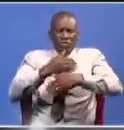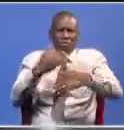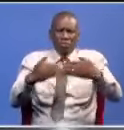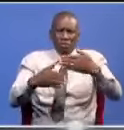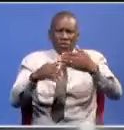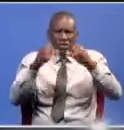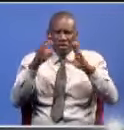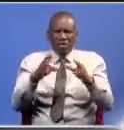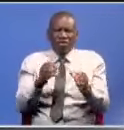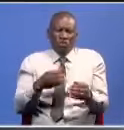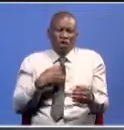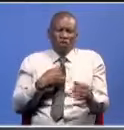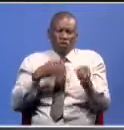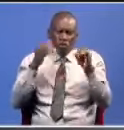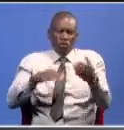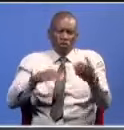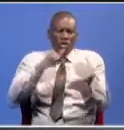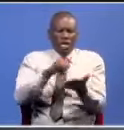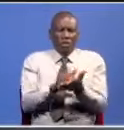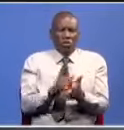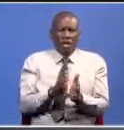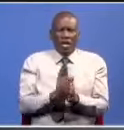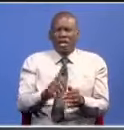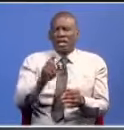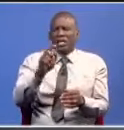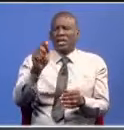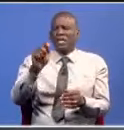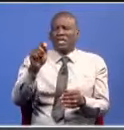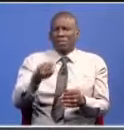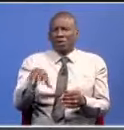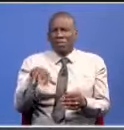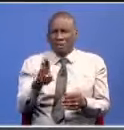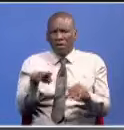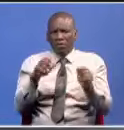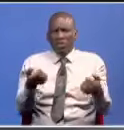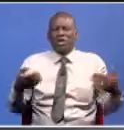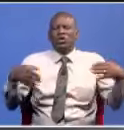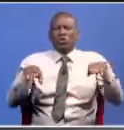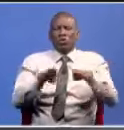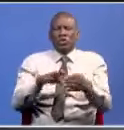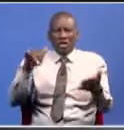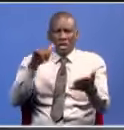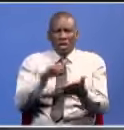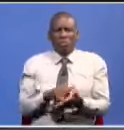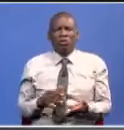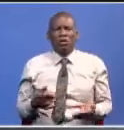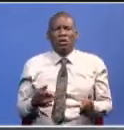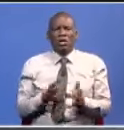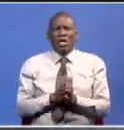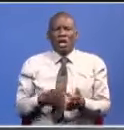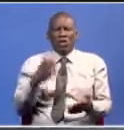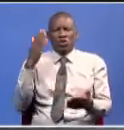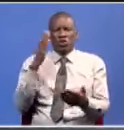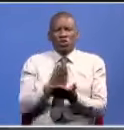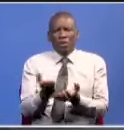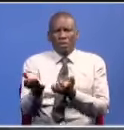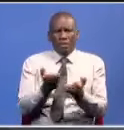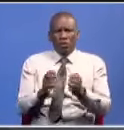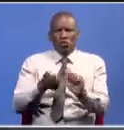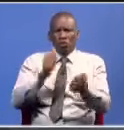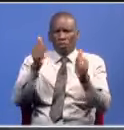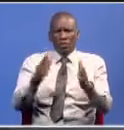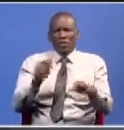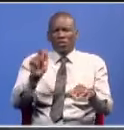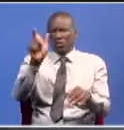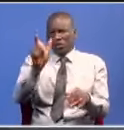If we don't build a new airport and terminal building, we might just as well shut the airport and cede our business to competitors within